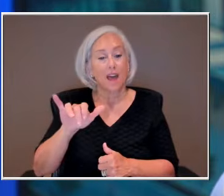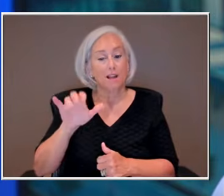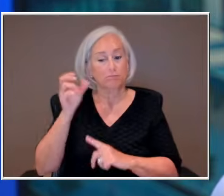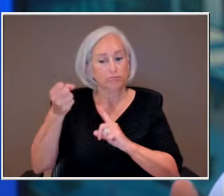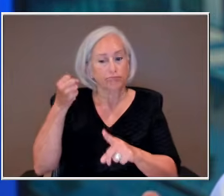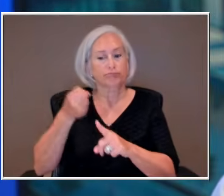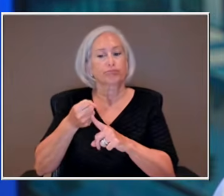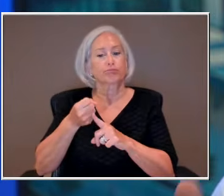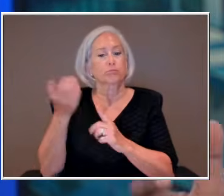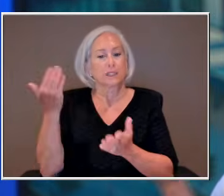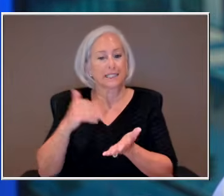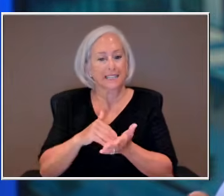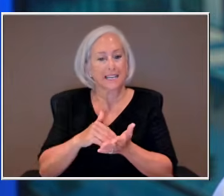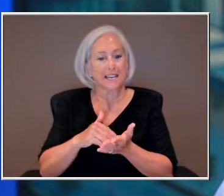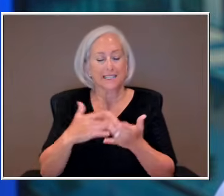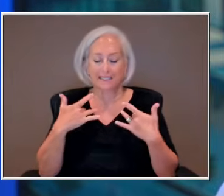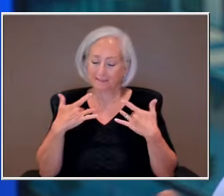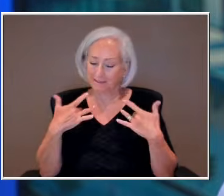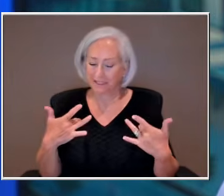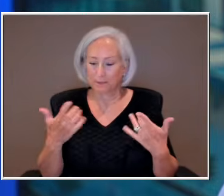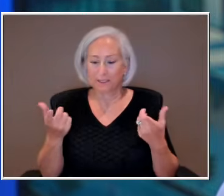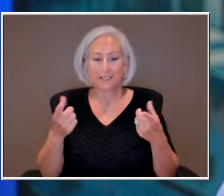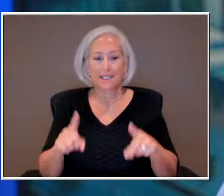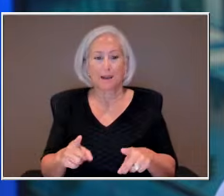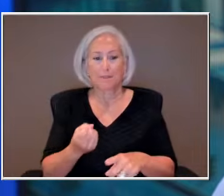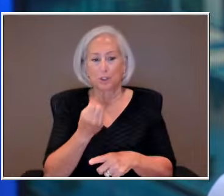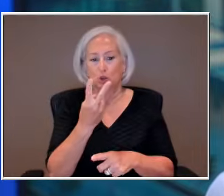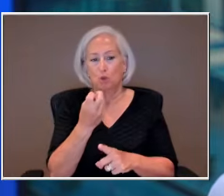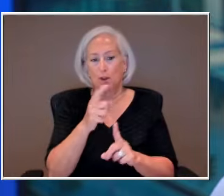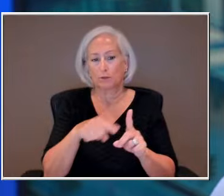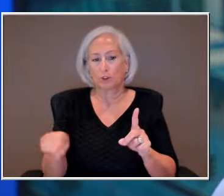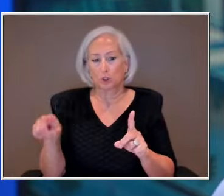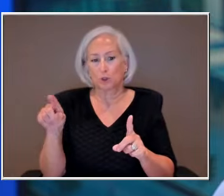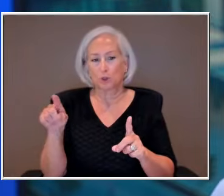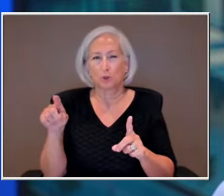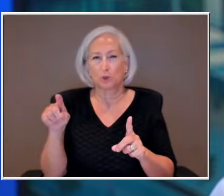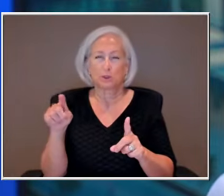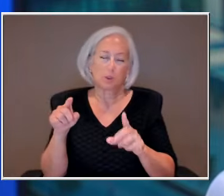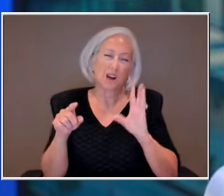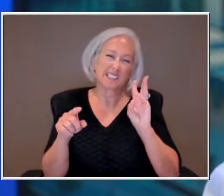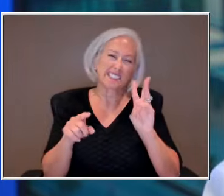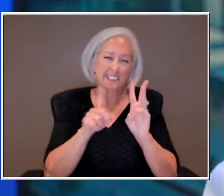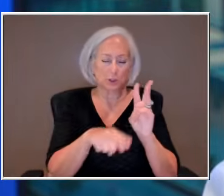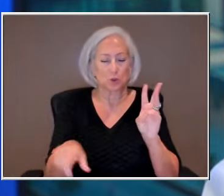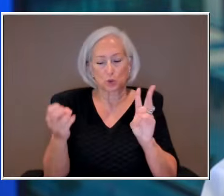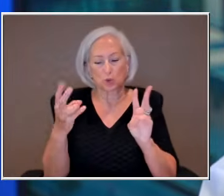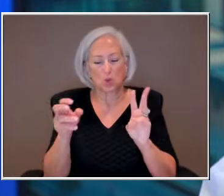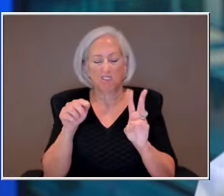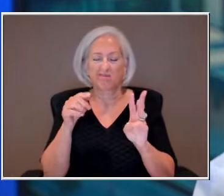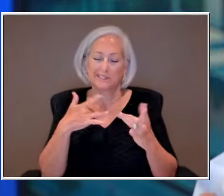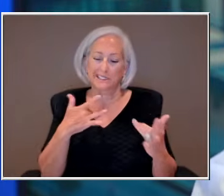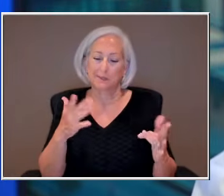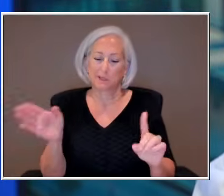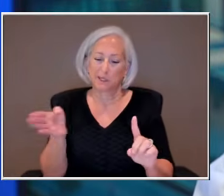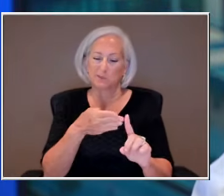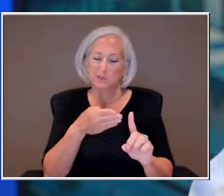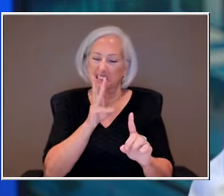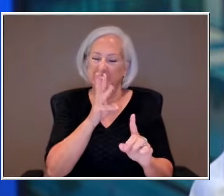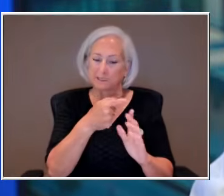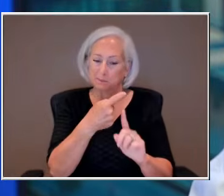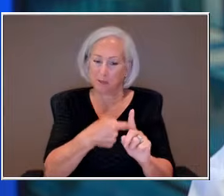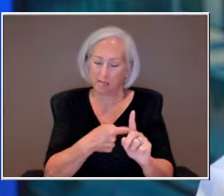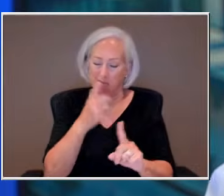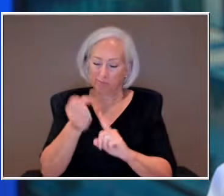usually within the first 12 to 6 months, mostly within the first 6 months. And that's what we saw here. So what do we